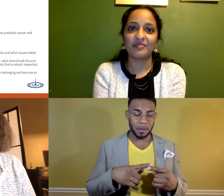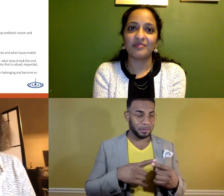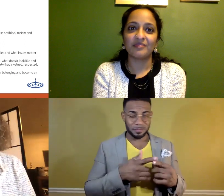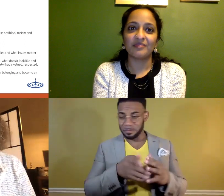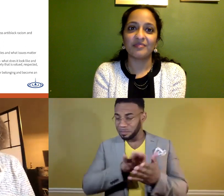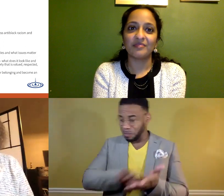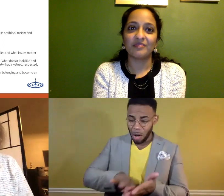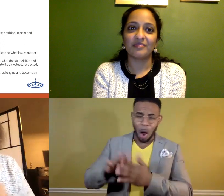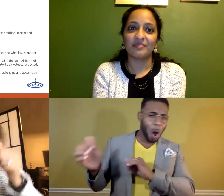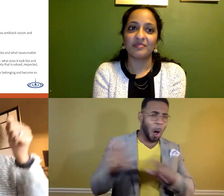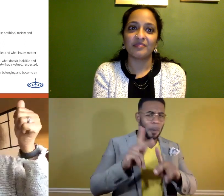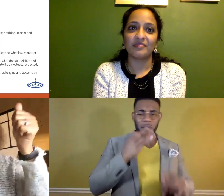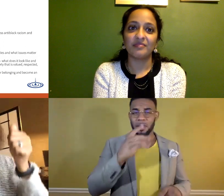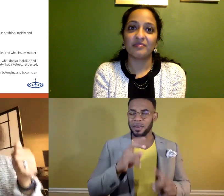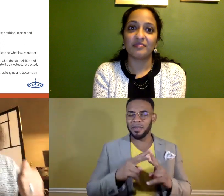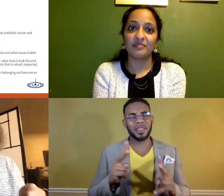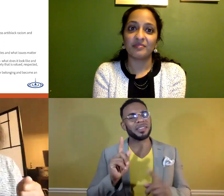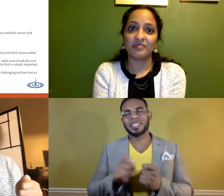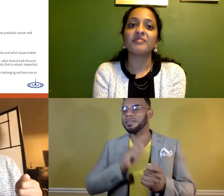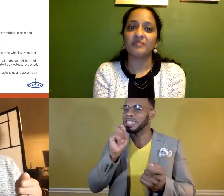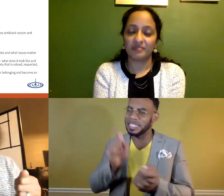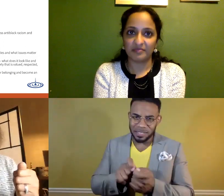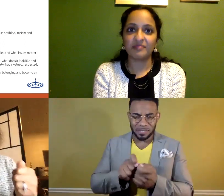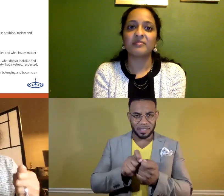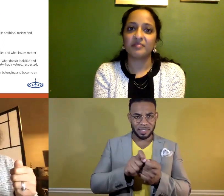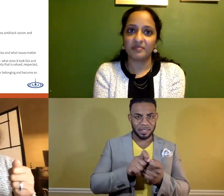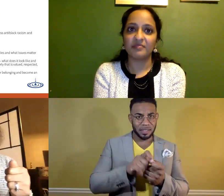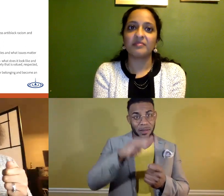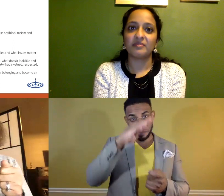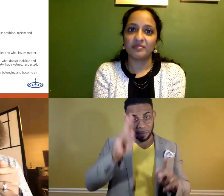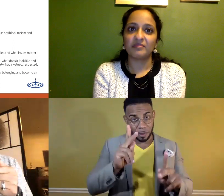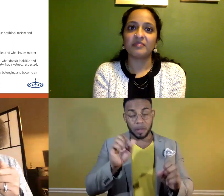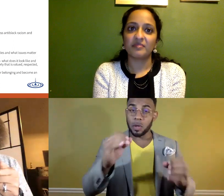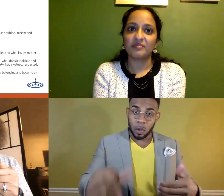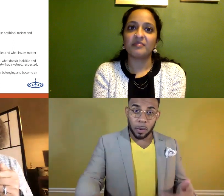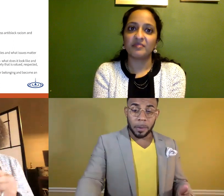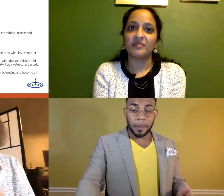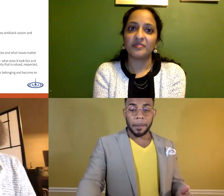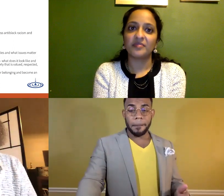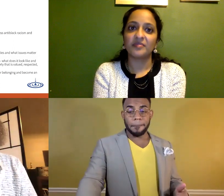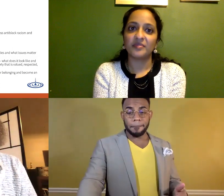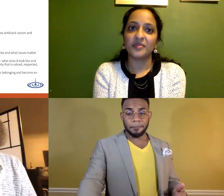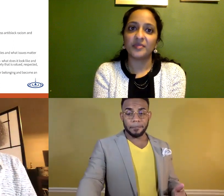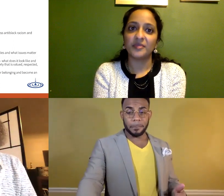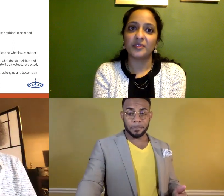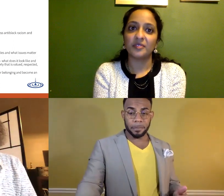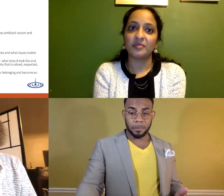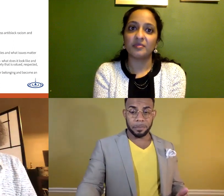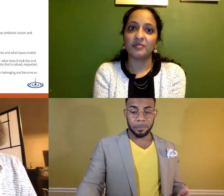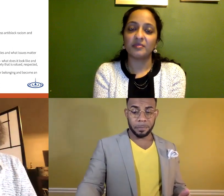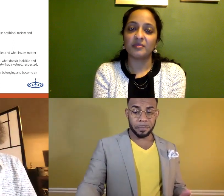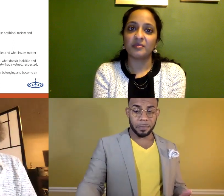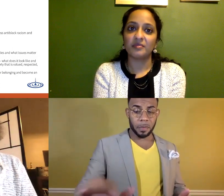marginalizing all people of color, but very specifically Black people. And so when we can address